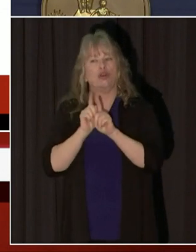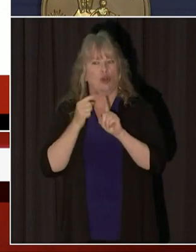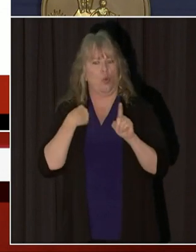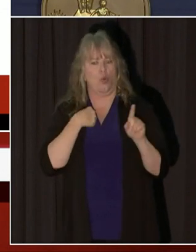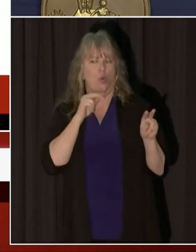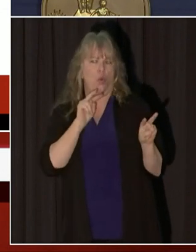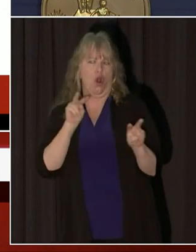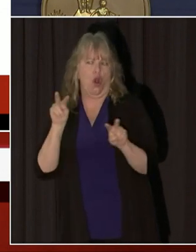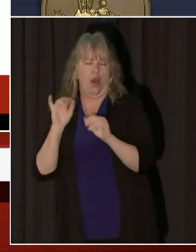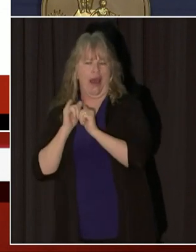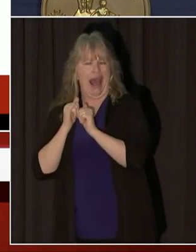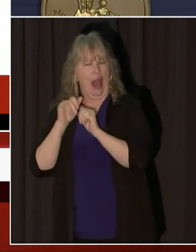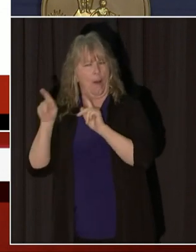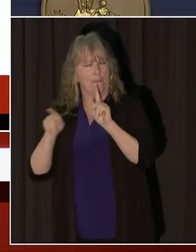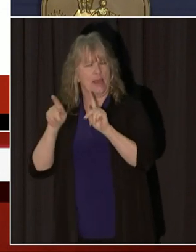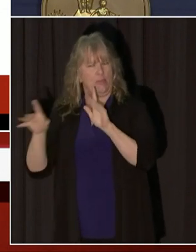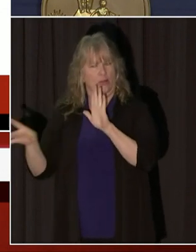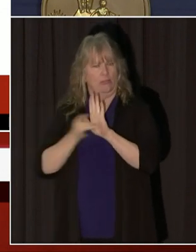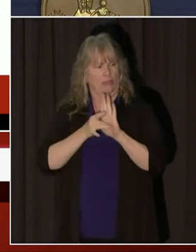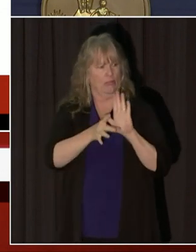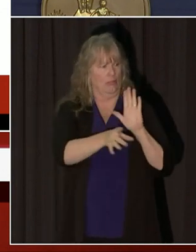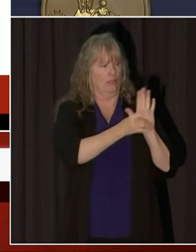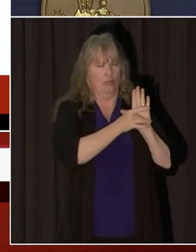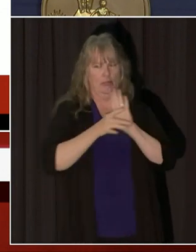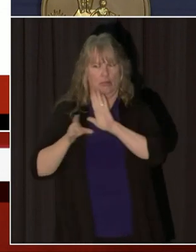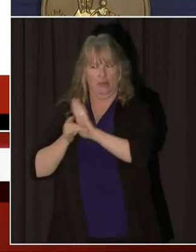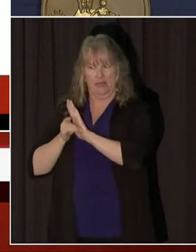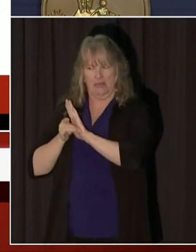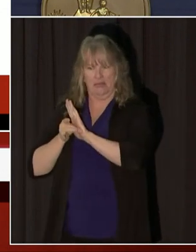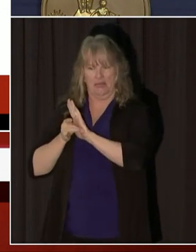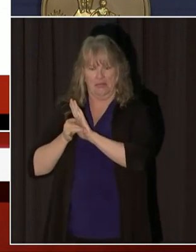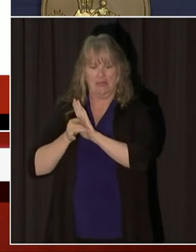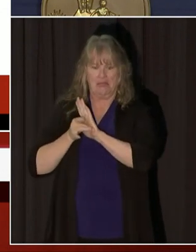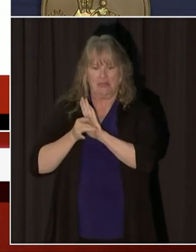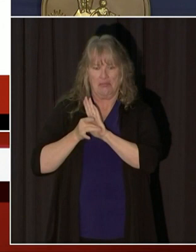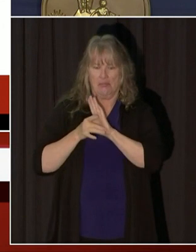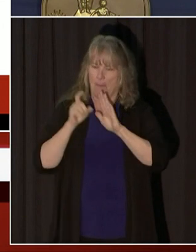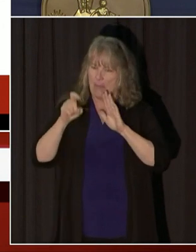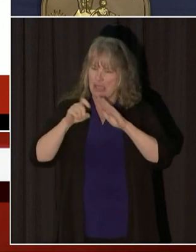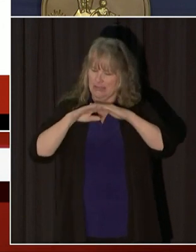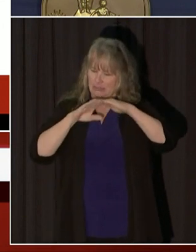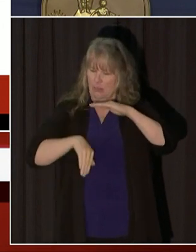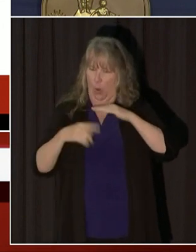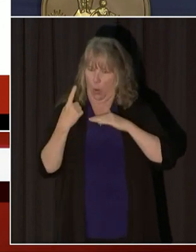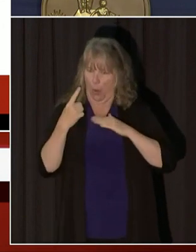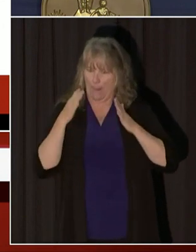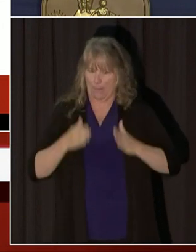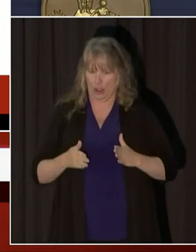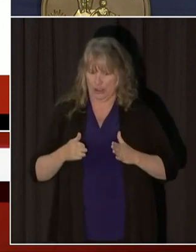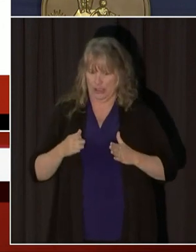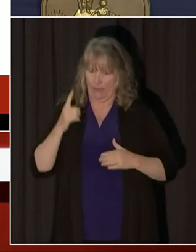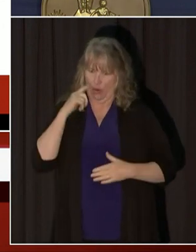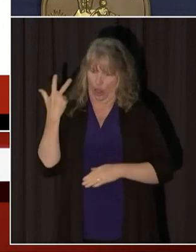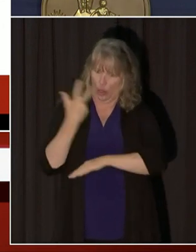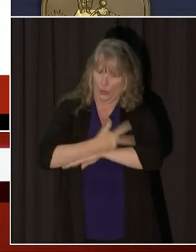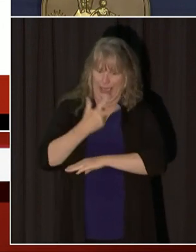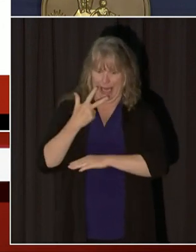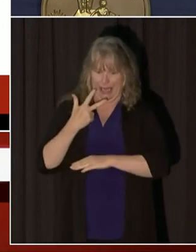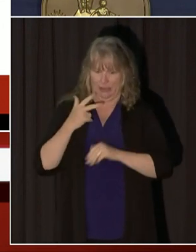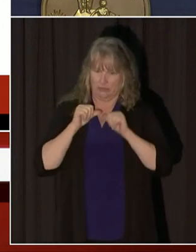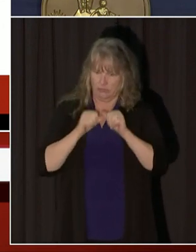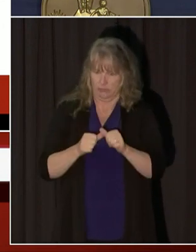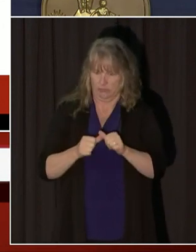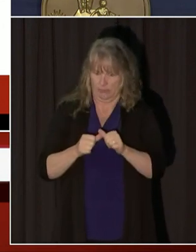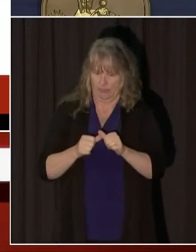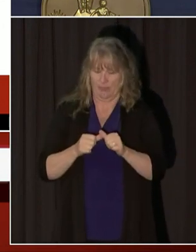and looking for it to be under 1 for a sustained period for 3 days. Today, we are